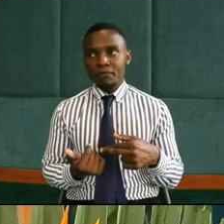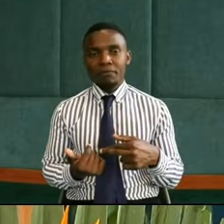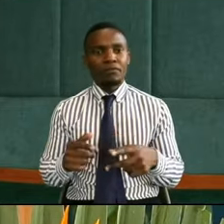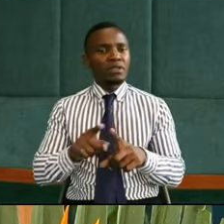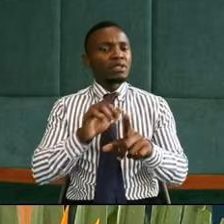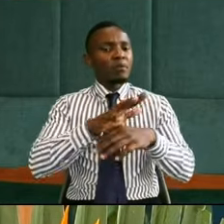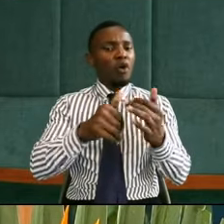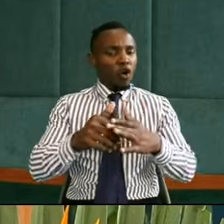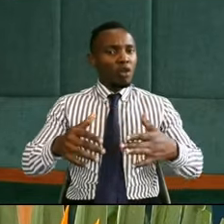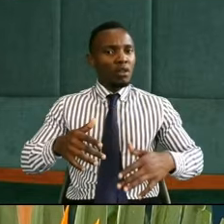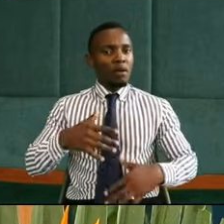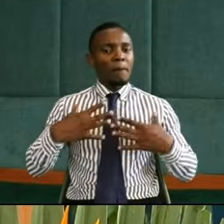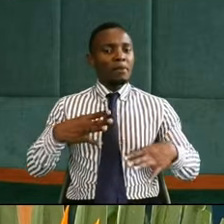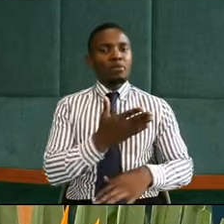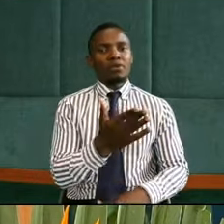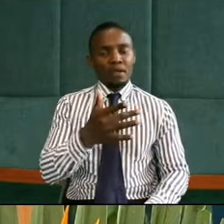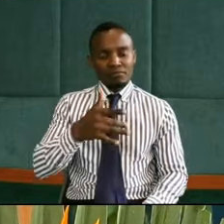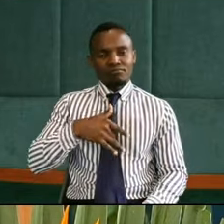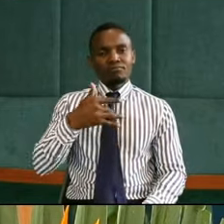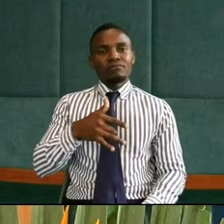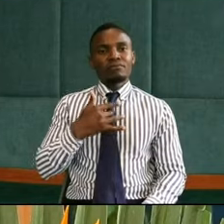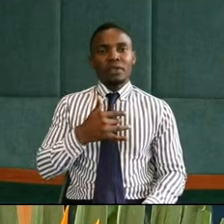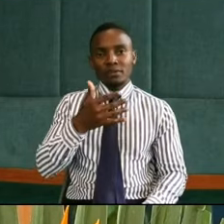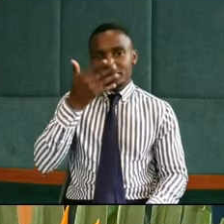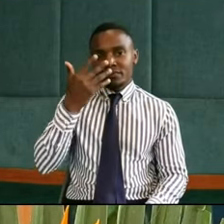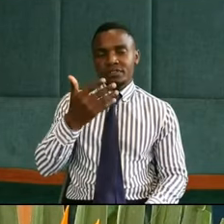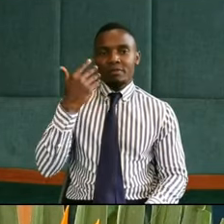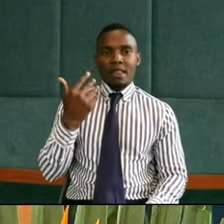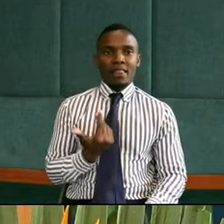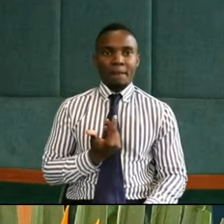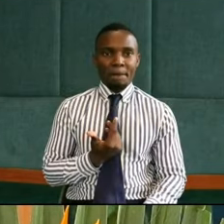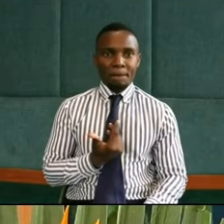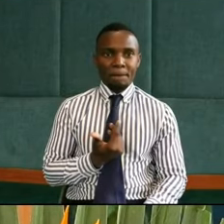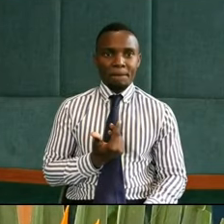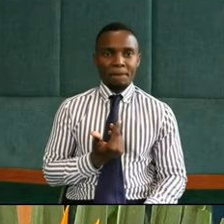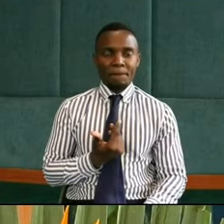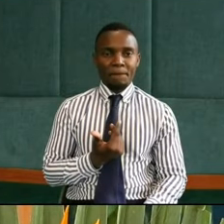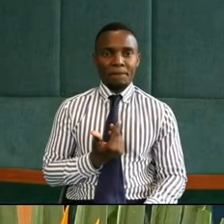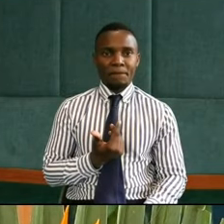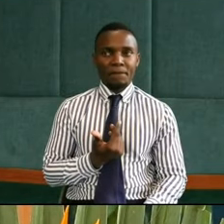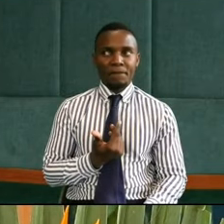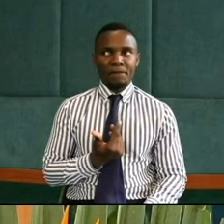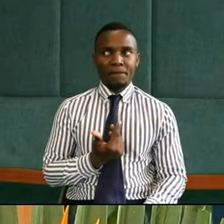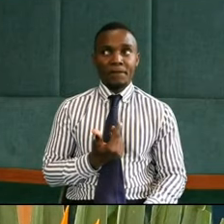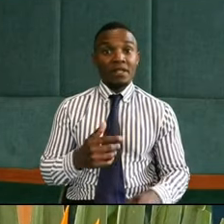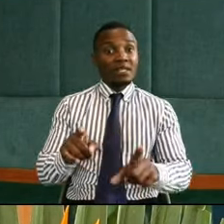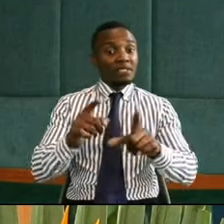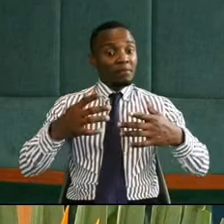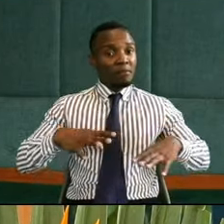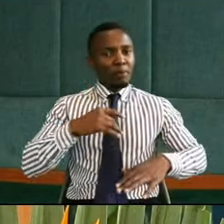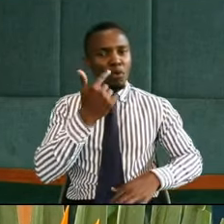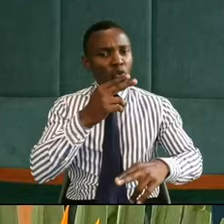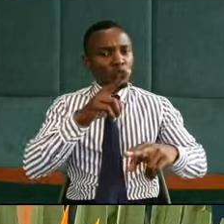present. And everybody knew something is happening. Something is happening. And those who are seated at a